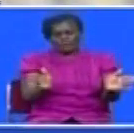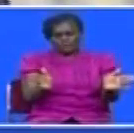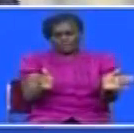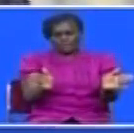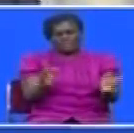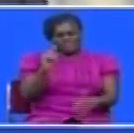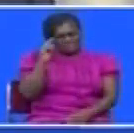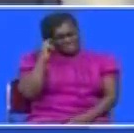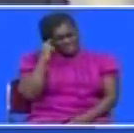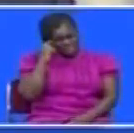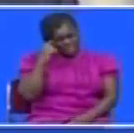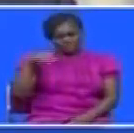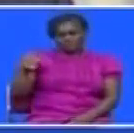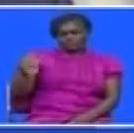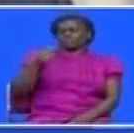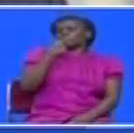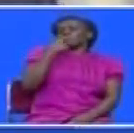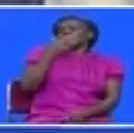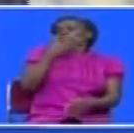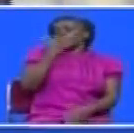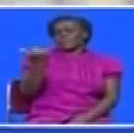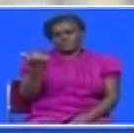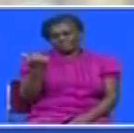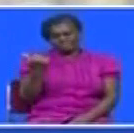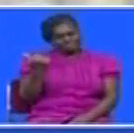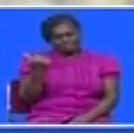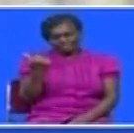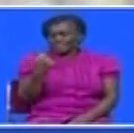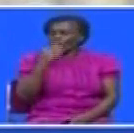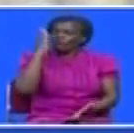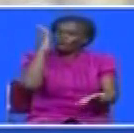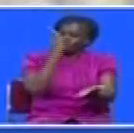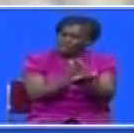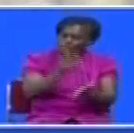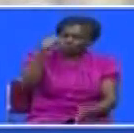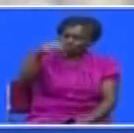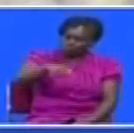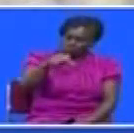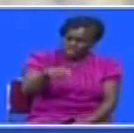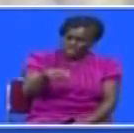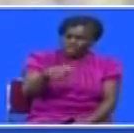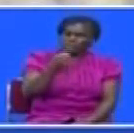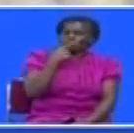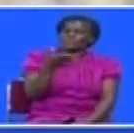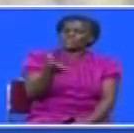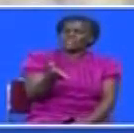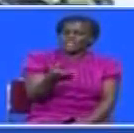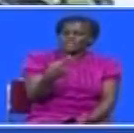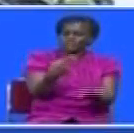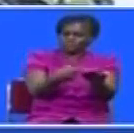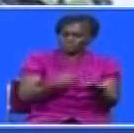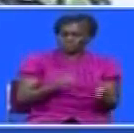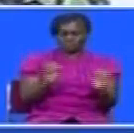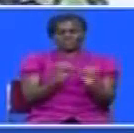on whether the vaccines are the best, I think we want to confirm today that the best should not arise in the first